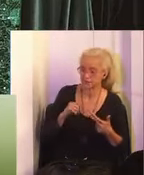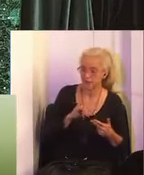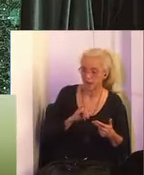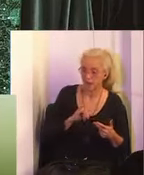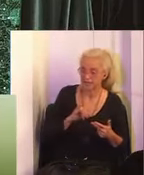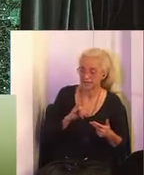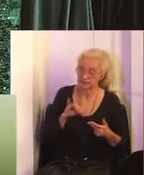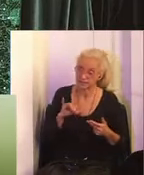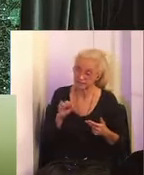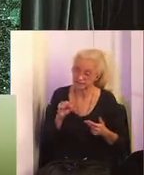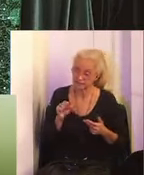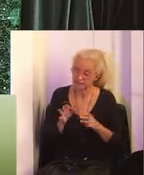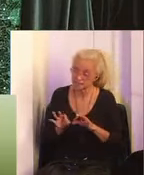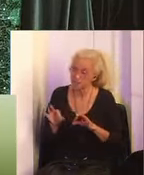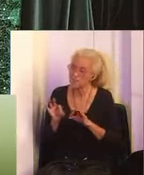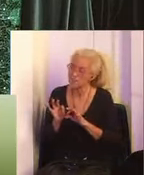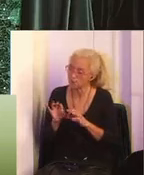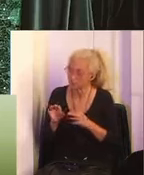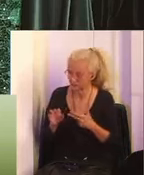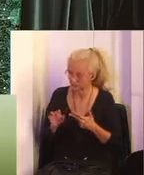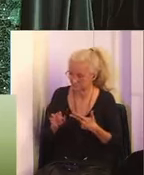I is important.